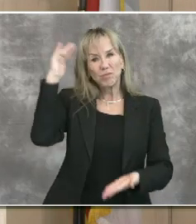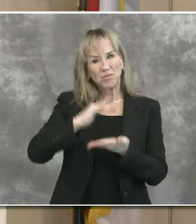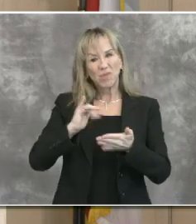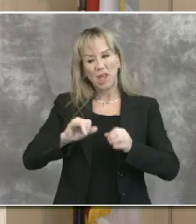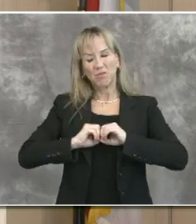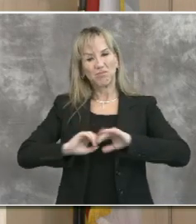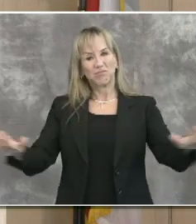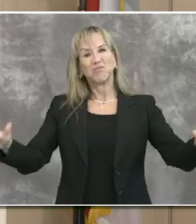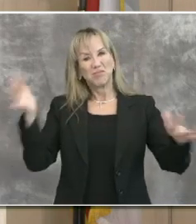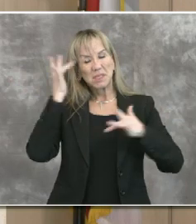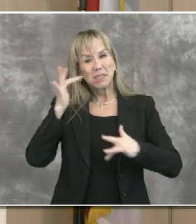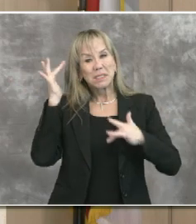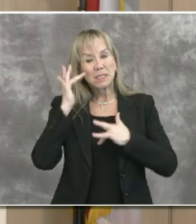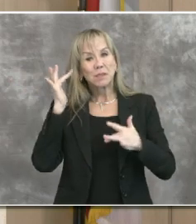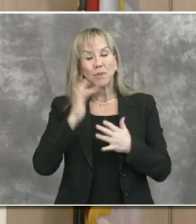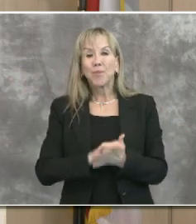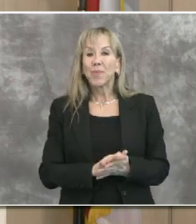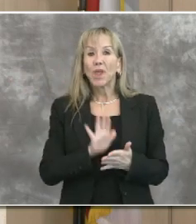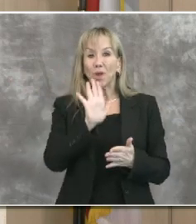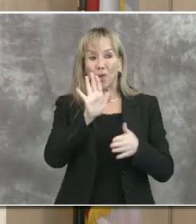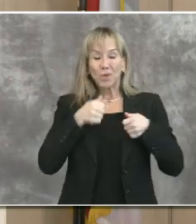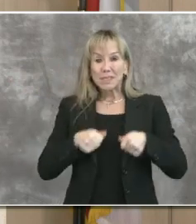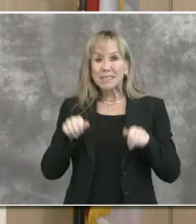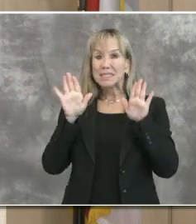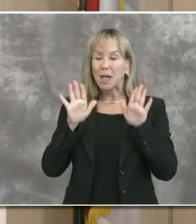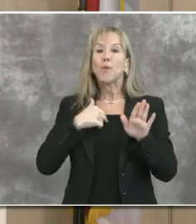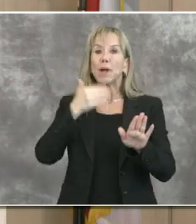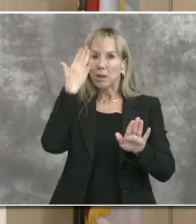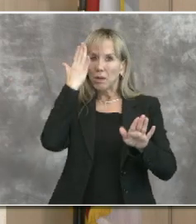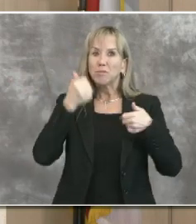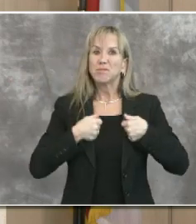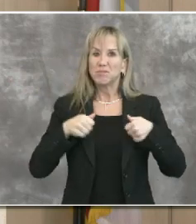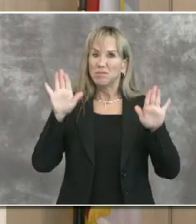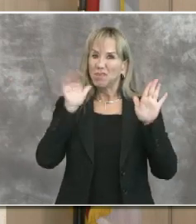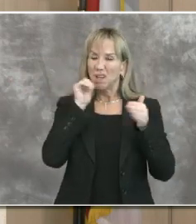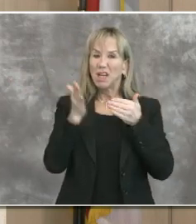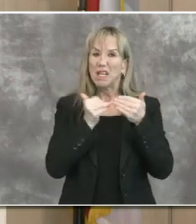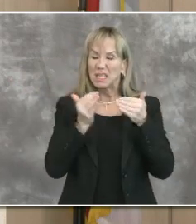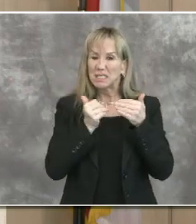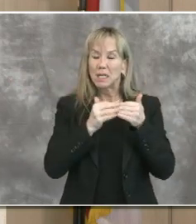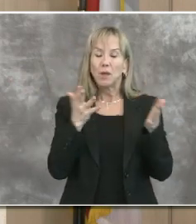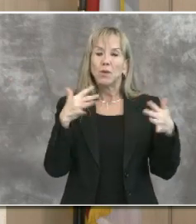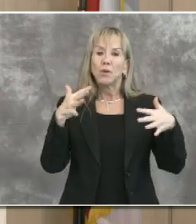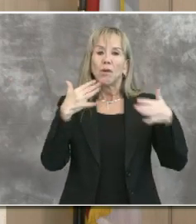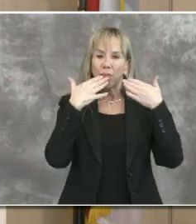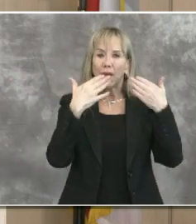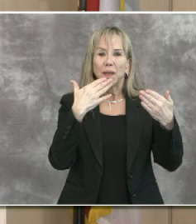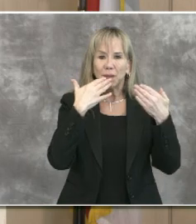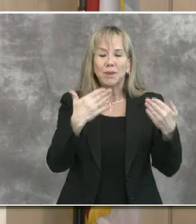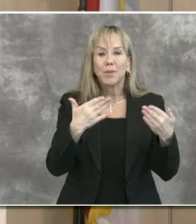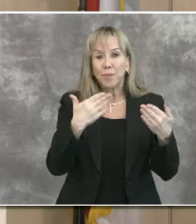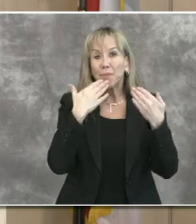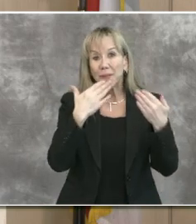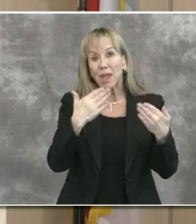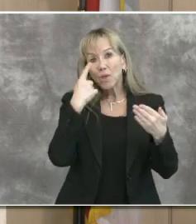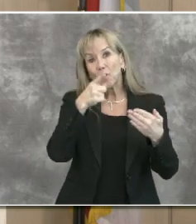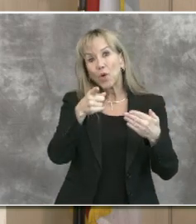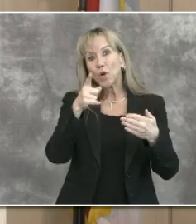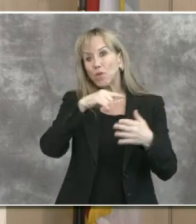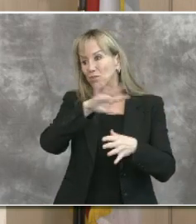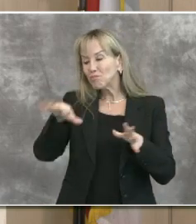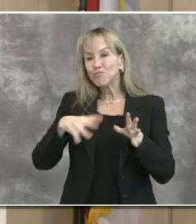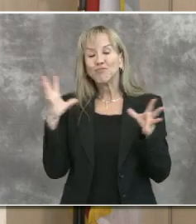of COVID-19. The sacrifice, and we know this is a sacrifice, but we thank you, and your